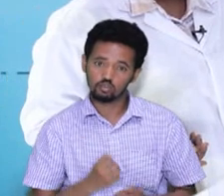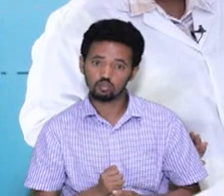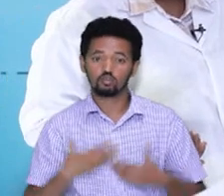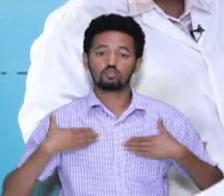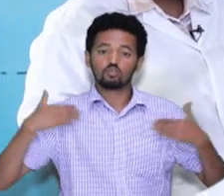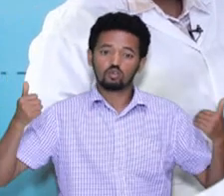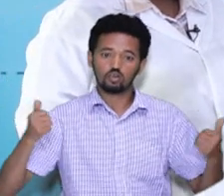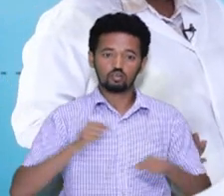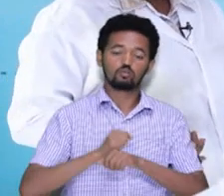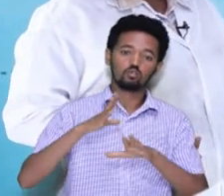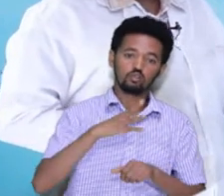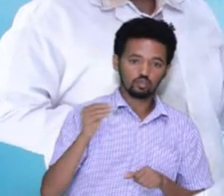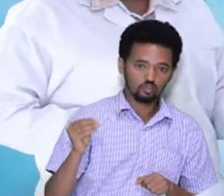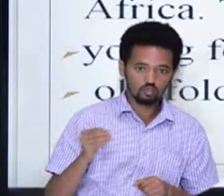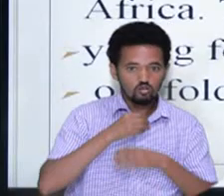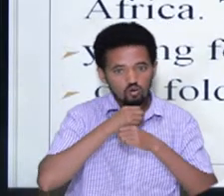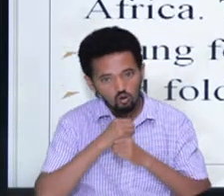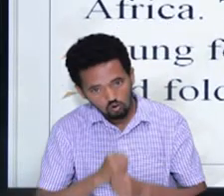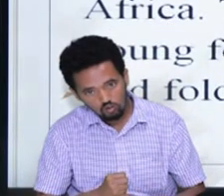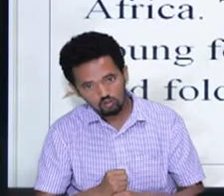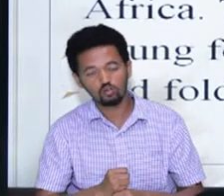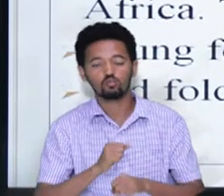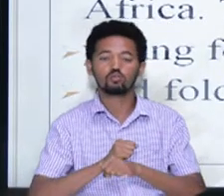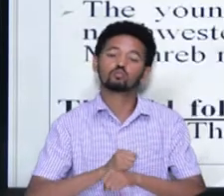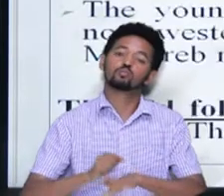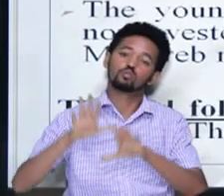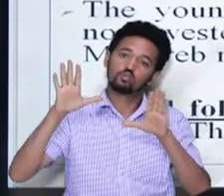mountain and old fold mountain.